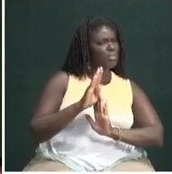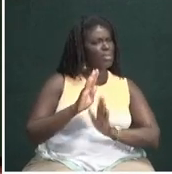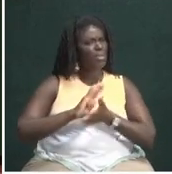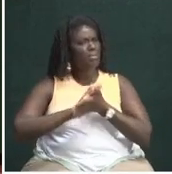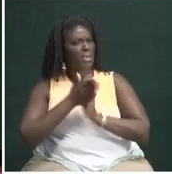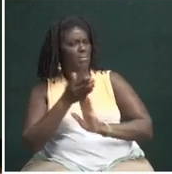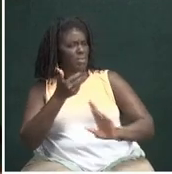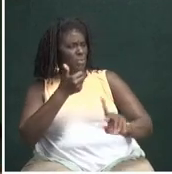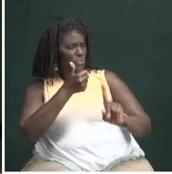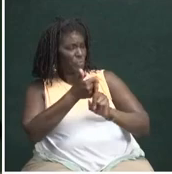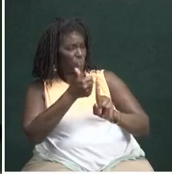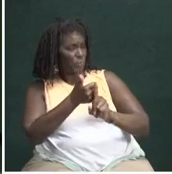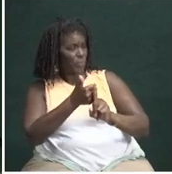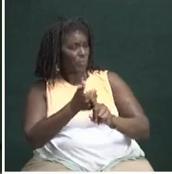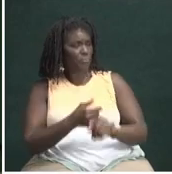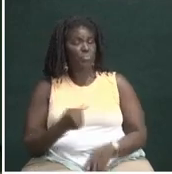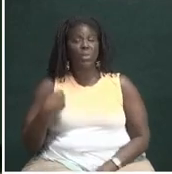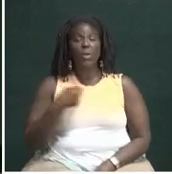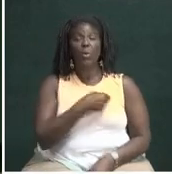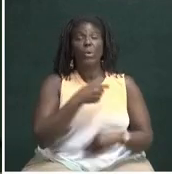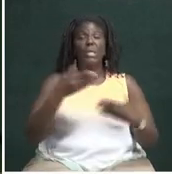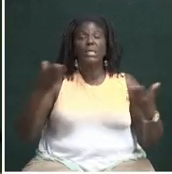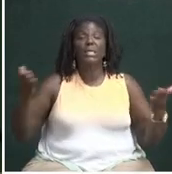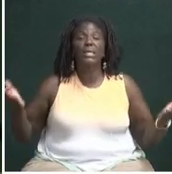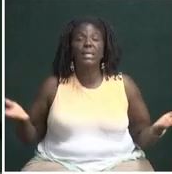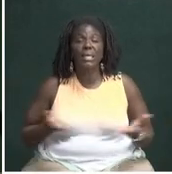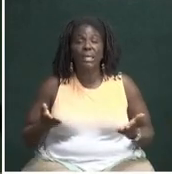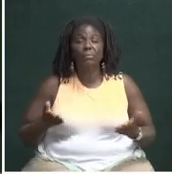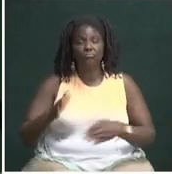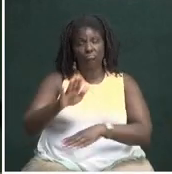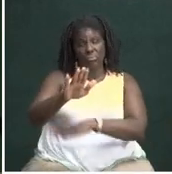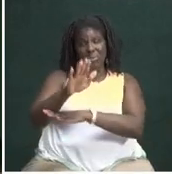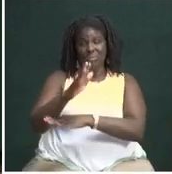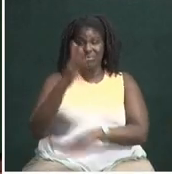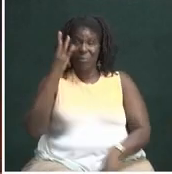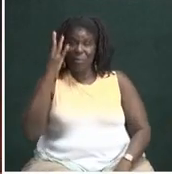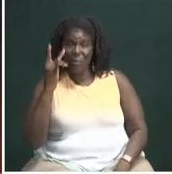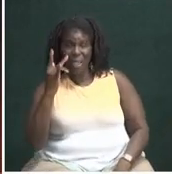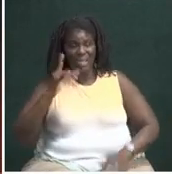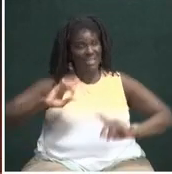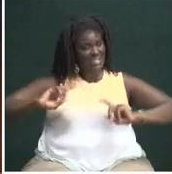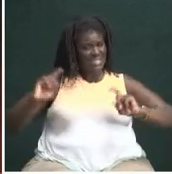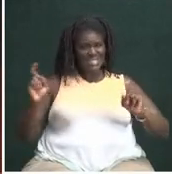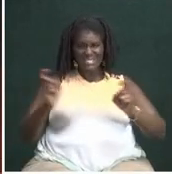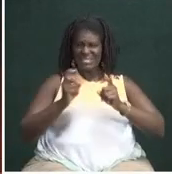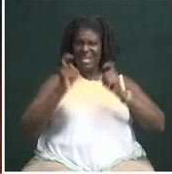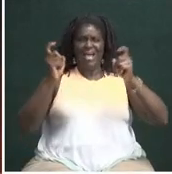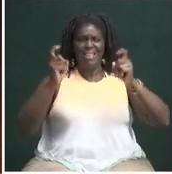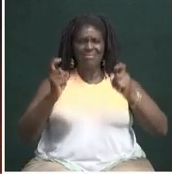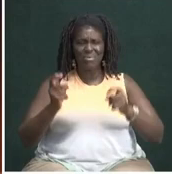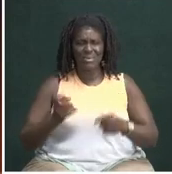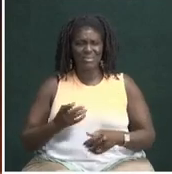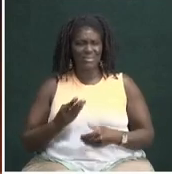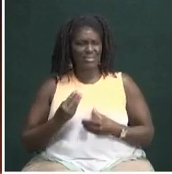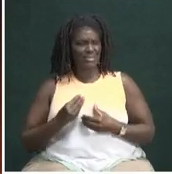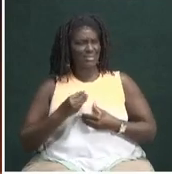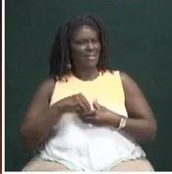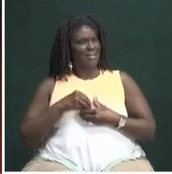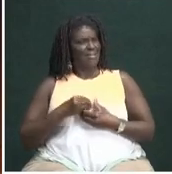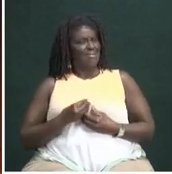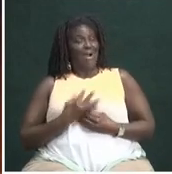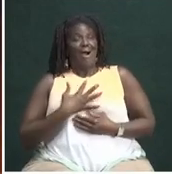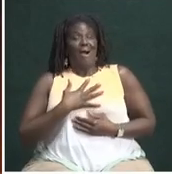own. We come this afternoon because a celebration is rising within